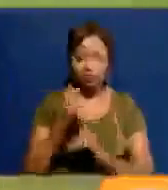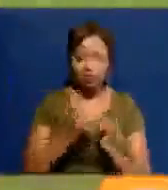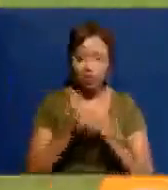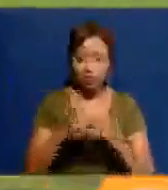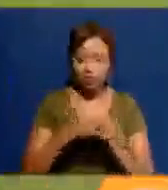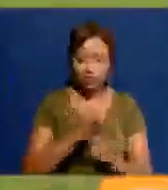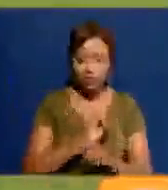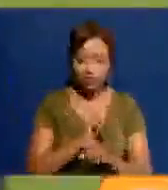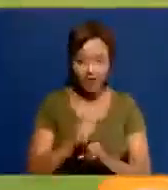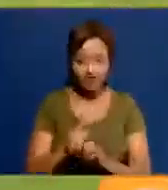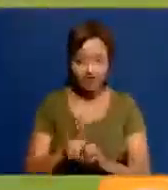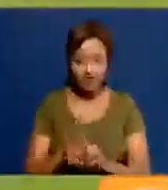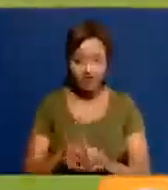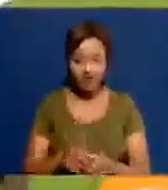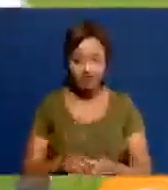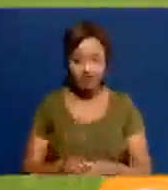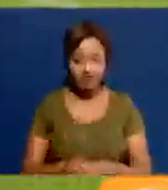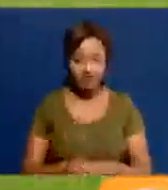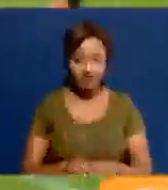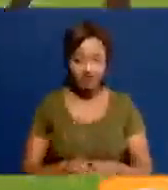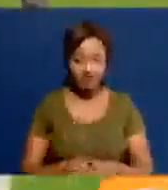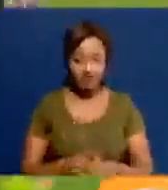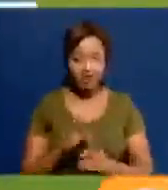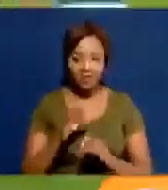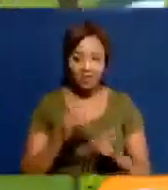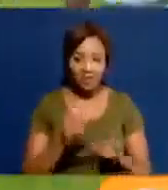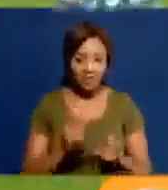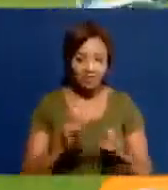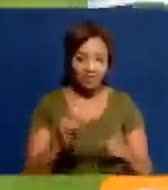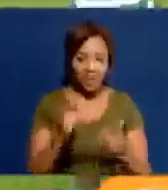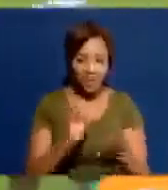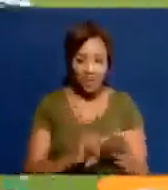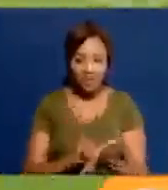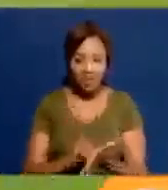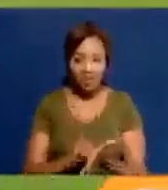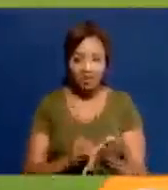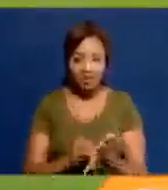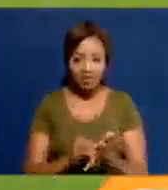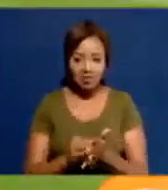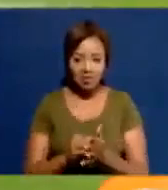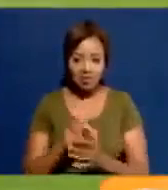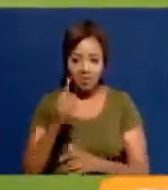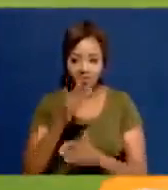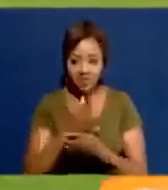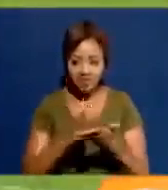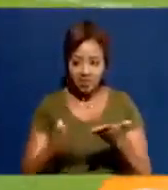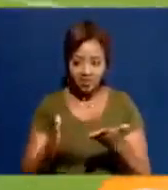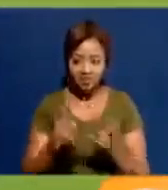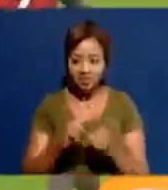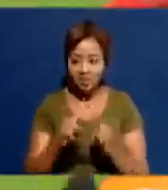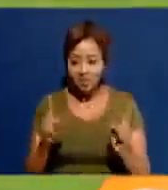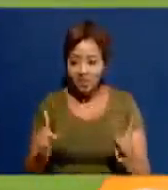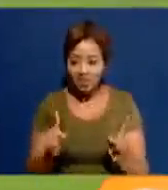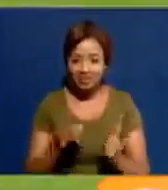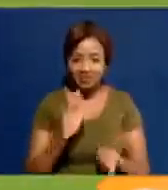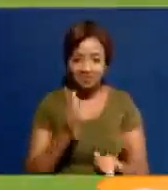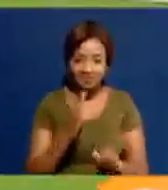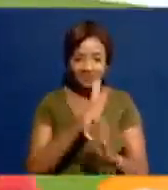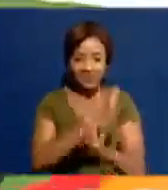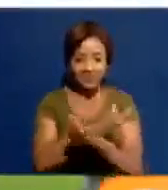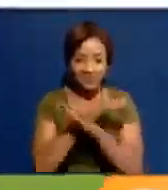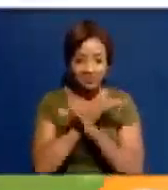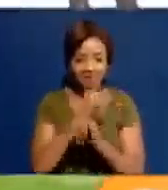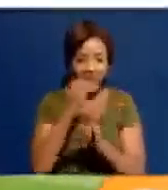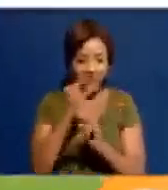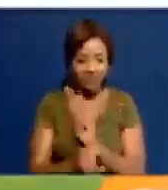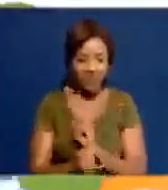Well, Kenya regrouped and pulled a try back halfway through the first half, but it is Zimbabwe who scored the